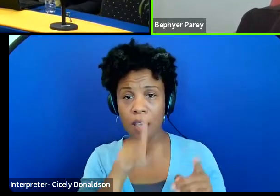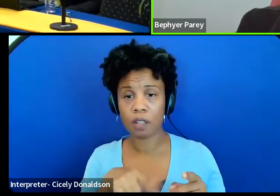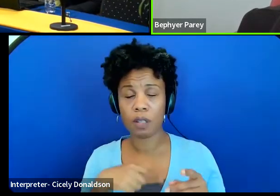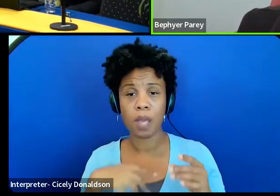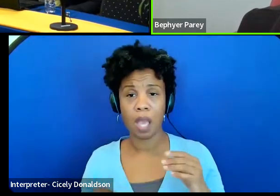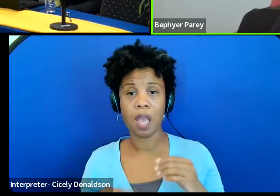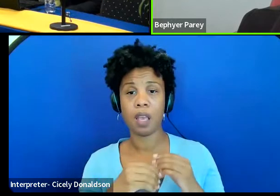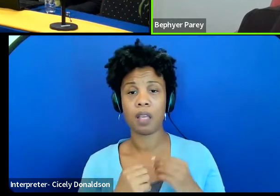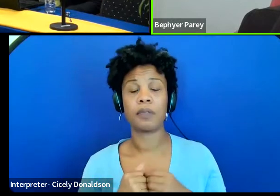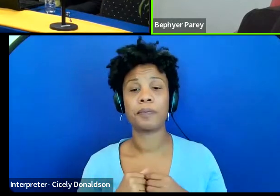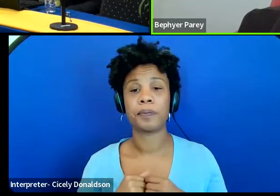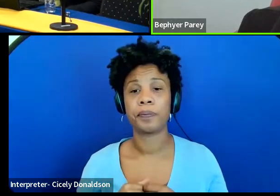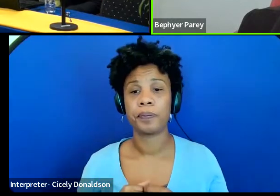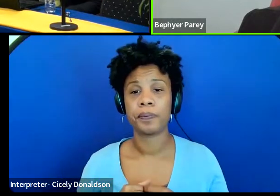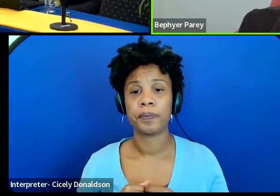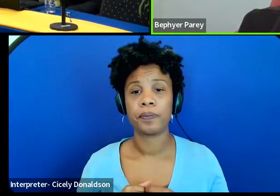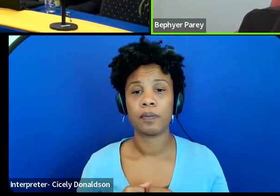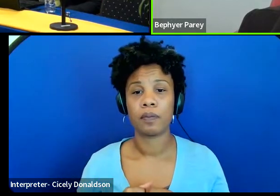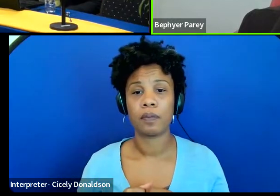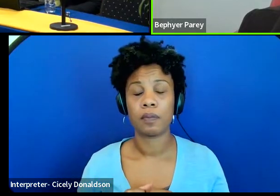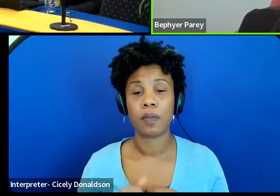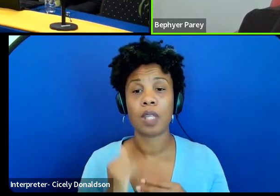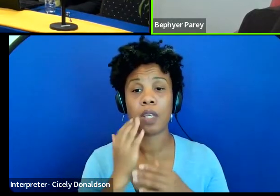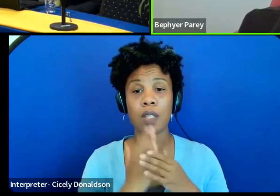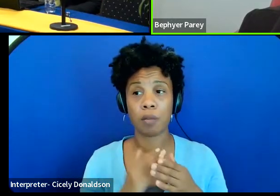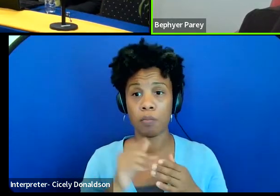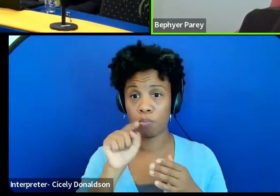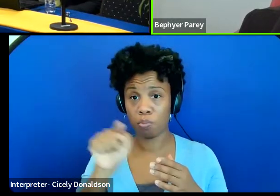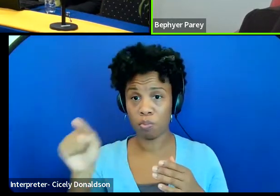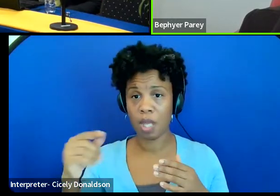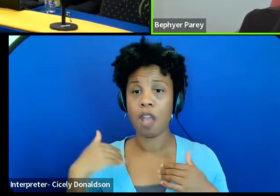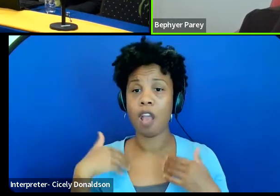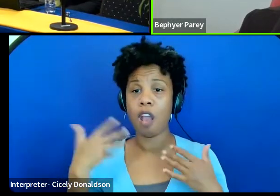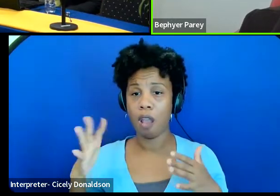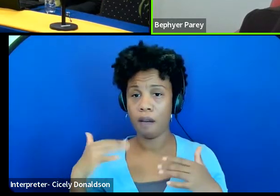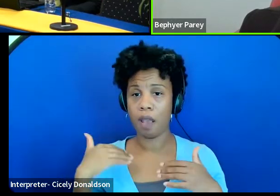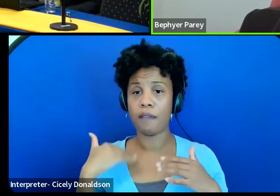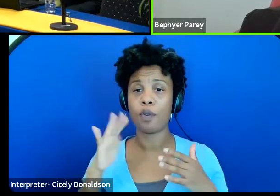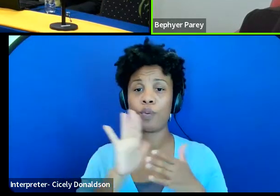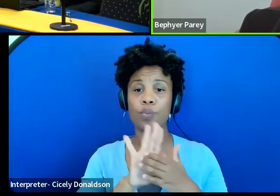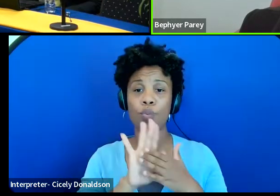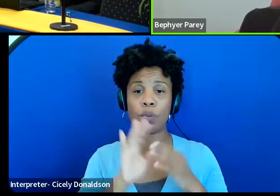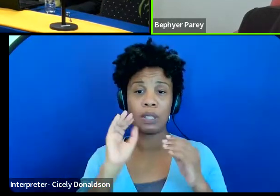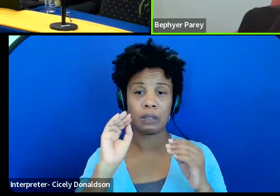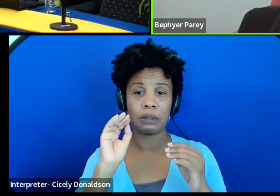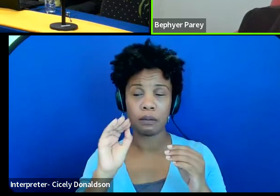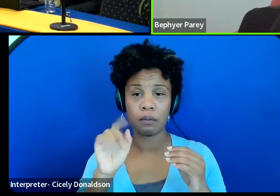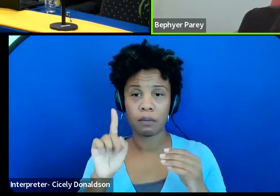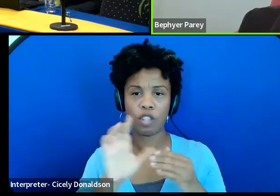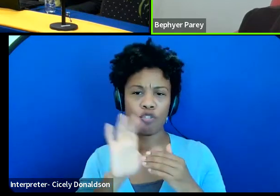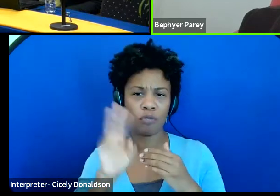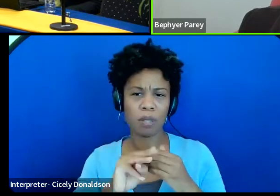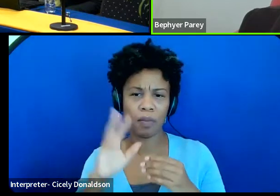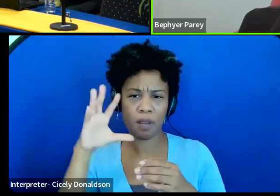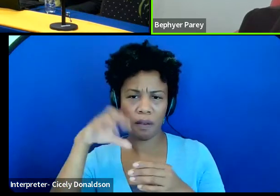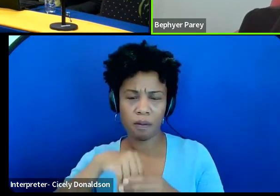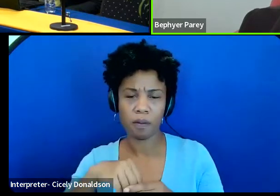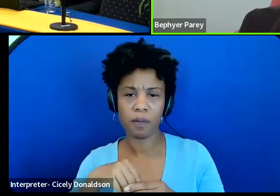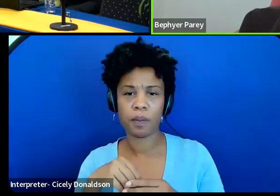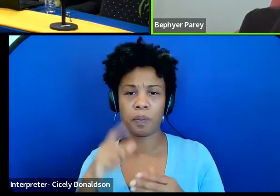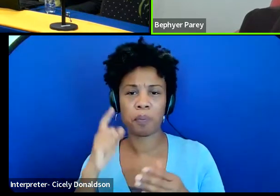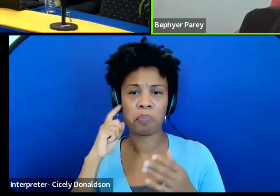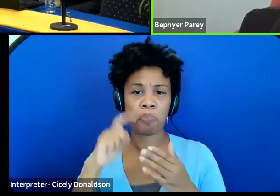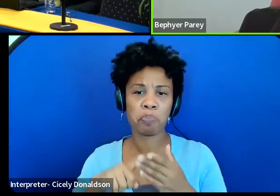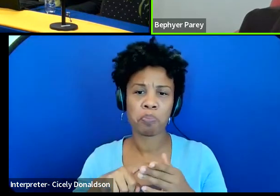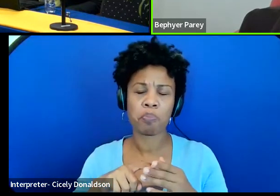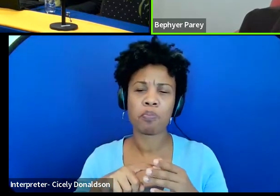in some contexts, there is curriculum already that is specific to acknowledging differences